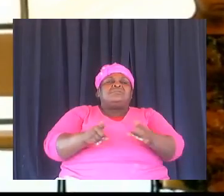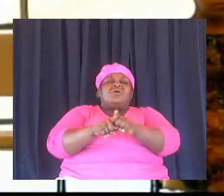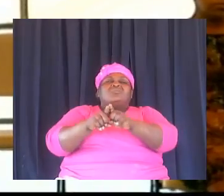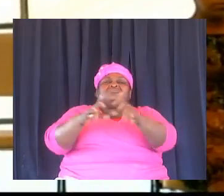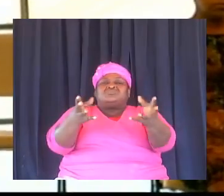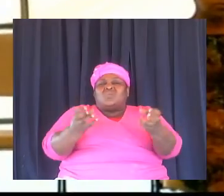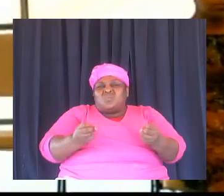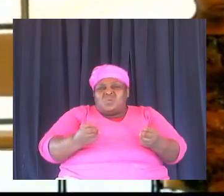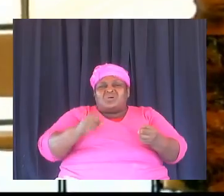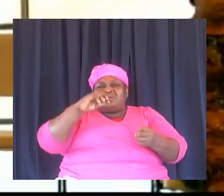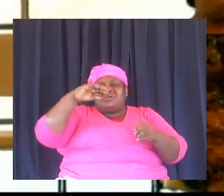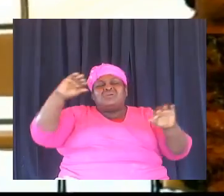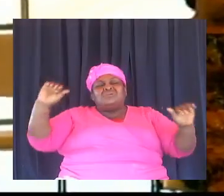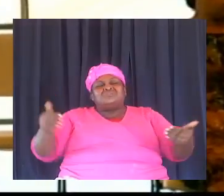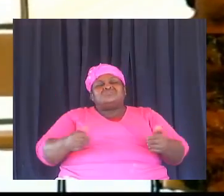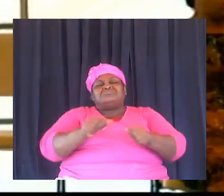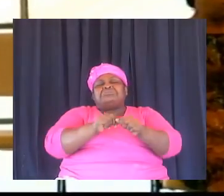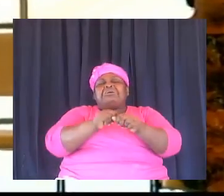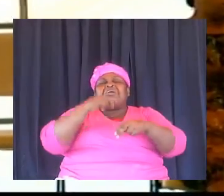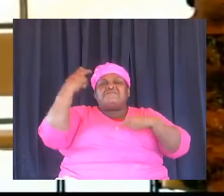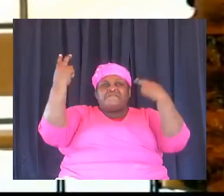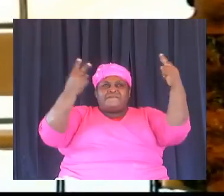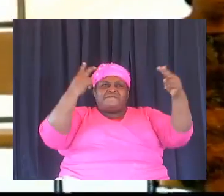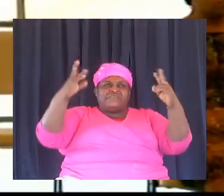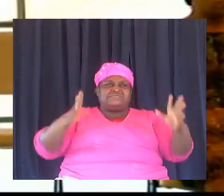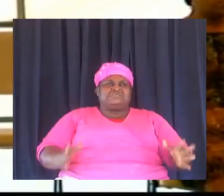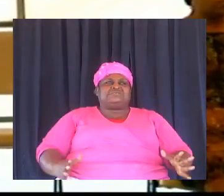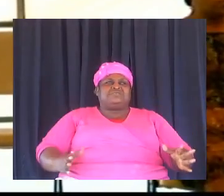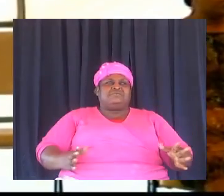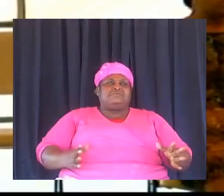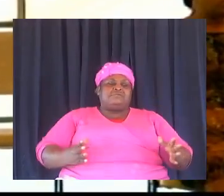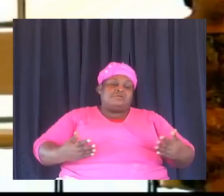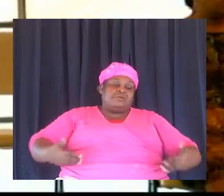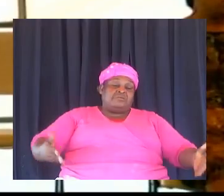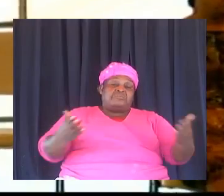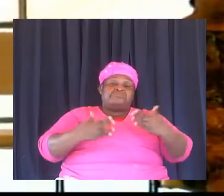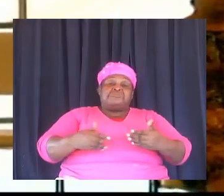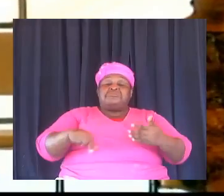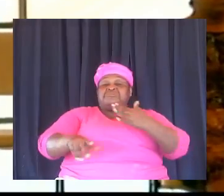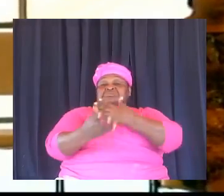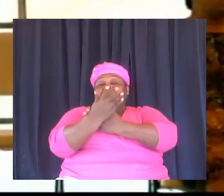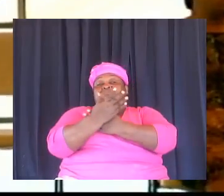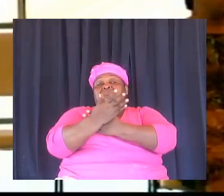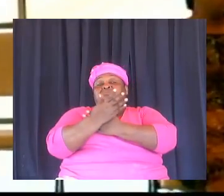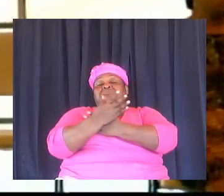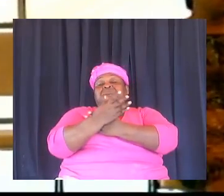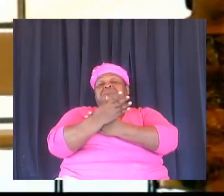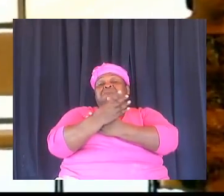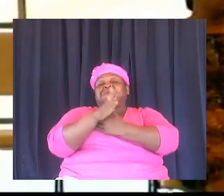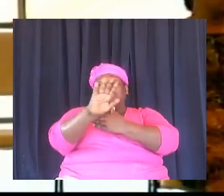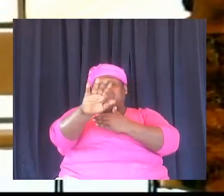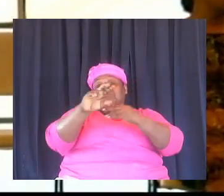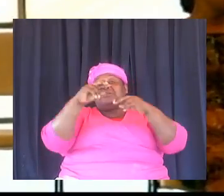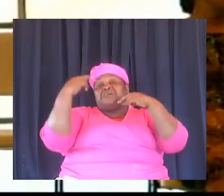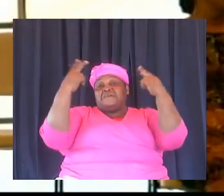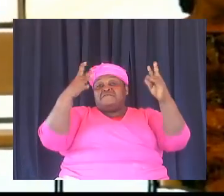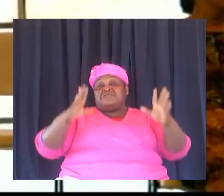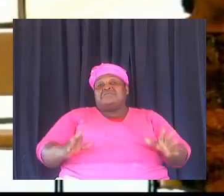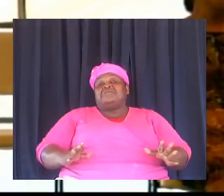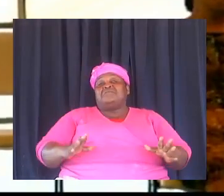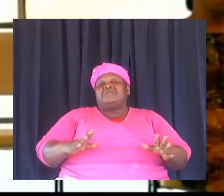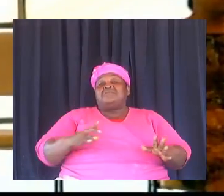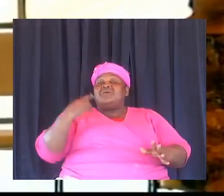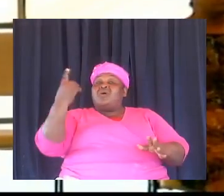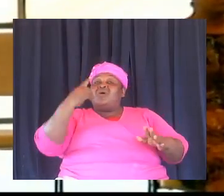are here this morning and you're a visitor. We are always delighted to have visitors in